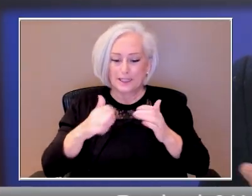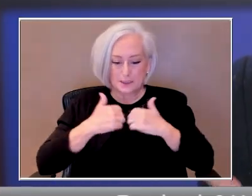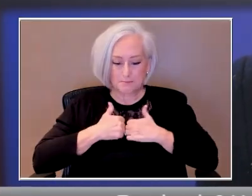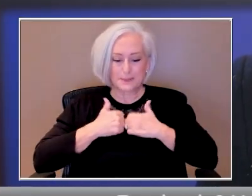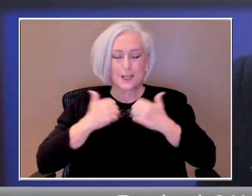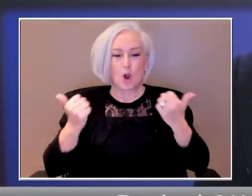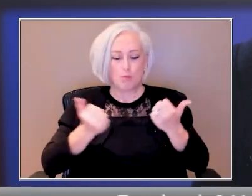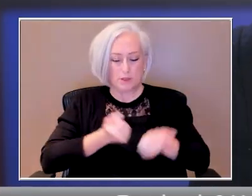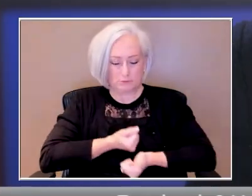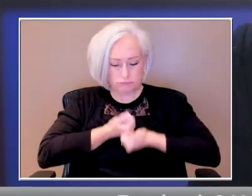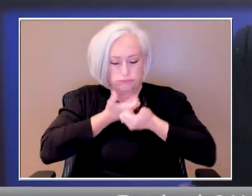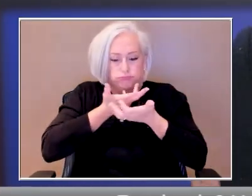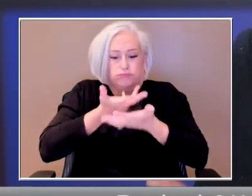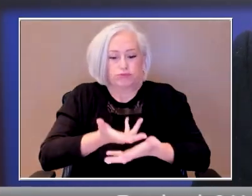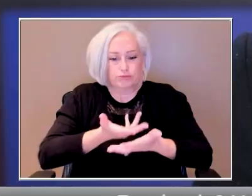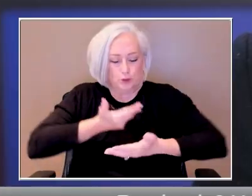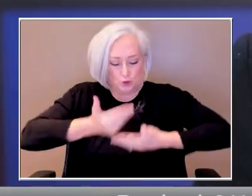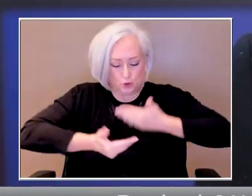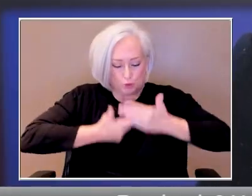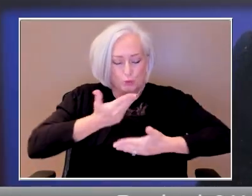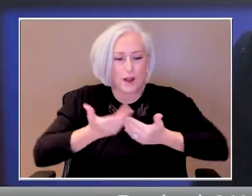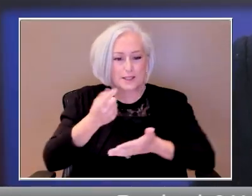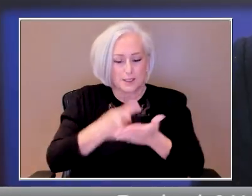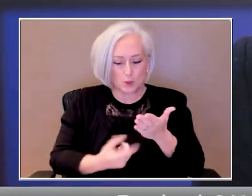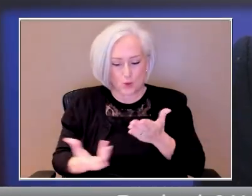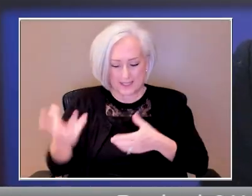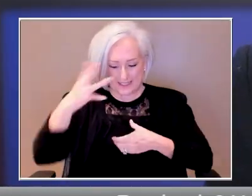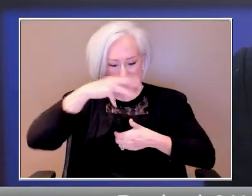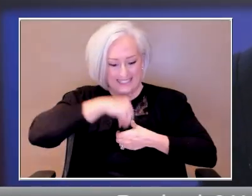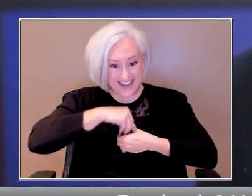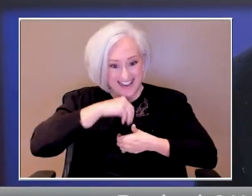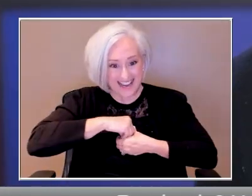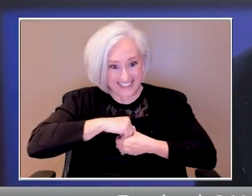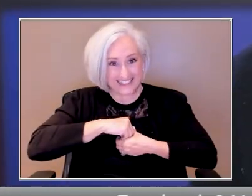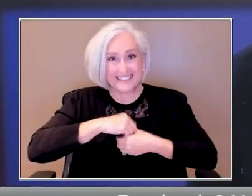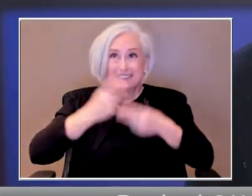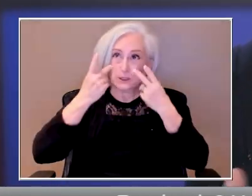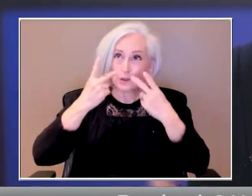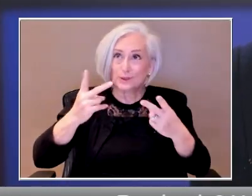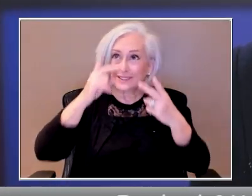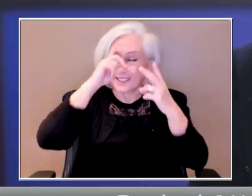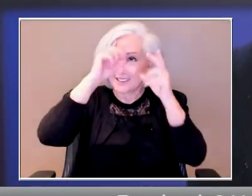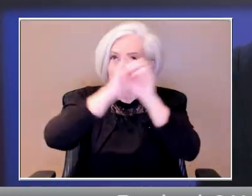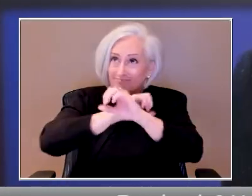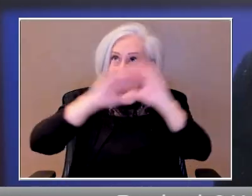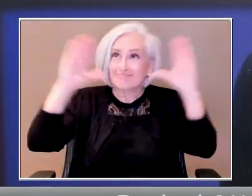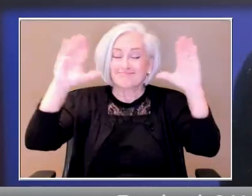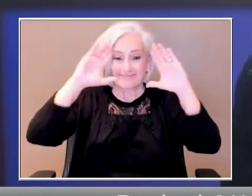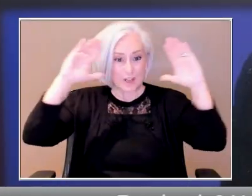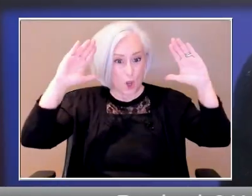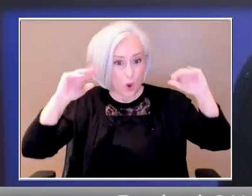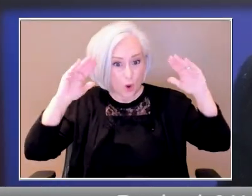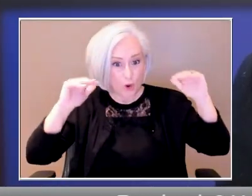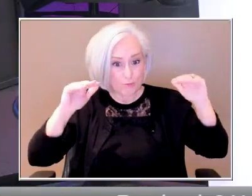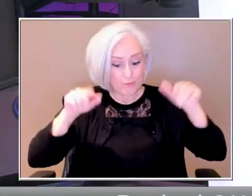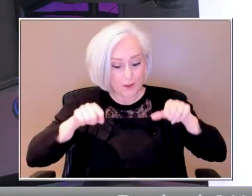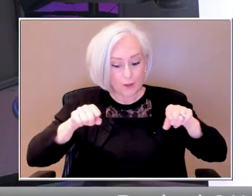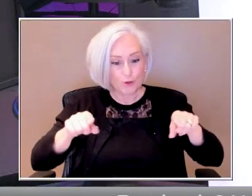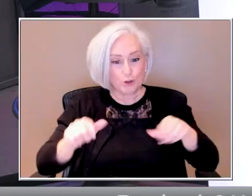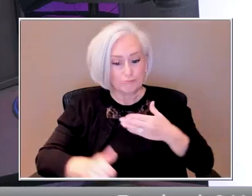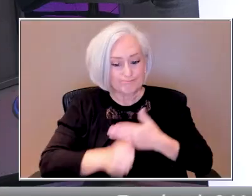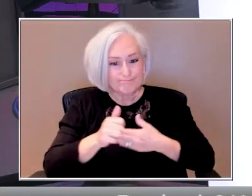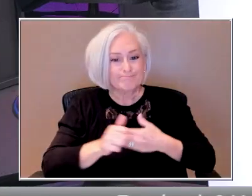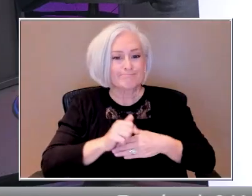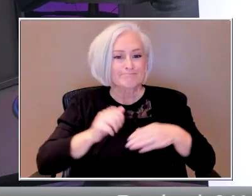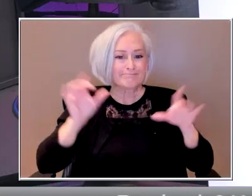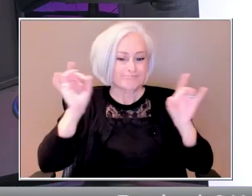going on in you, to really be positive and see the hope, even through tragedy or difficult times that you might have. Kim, how